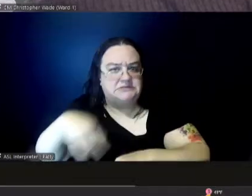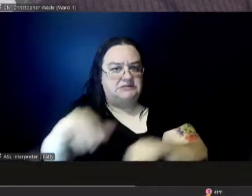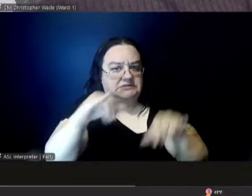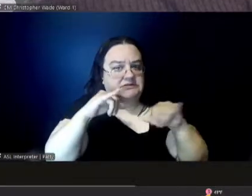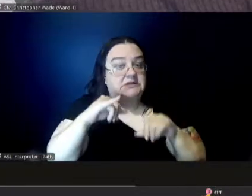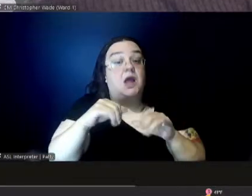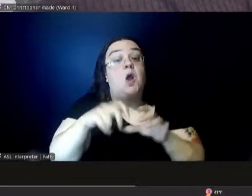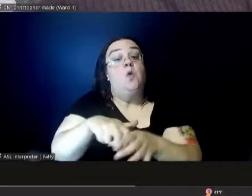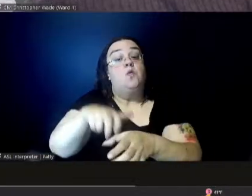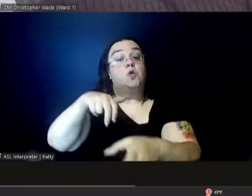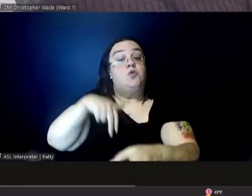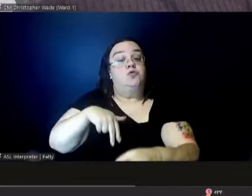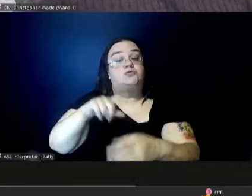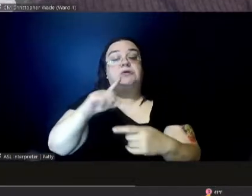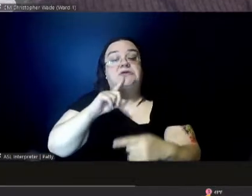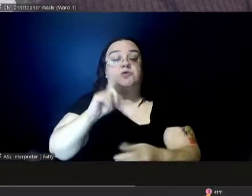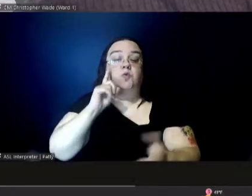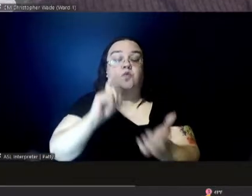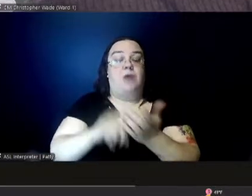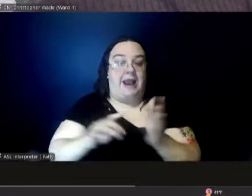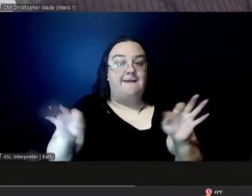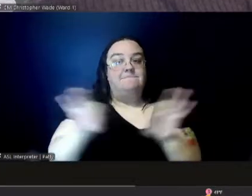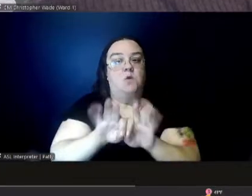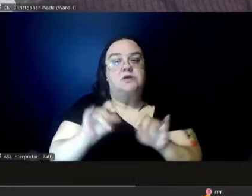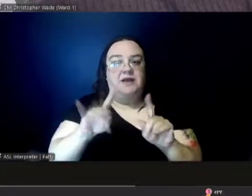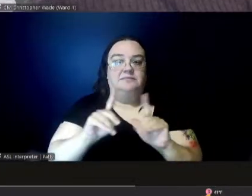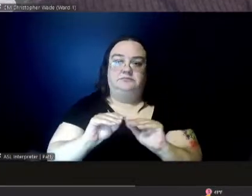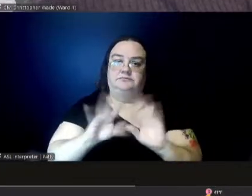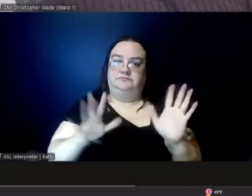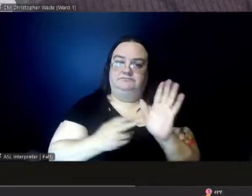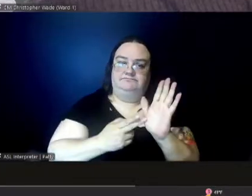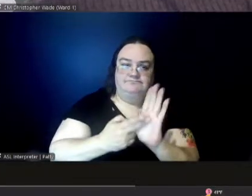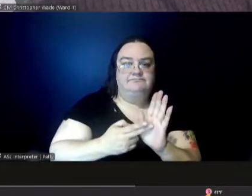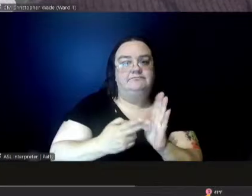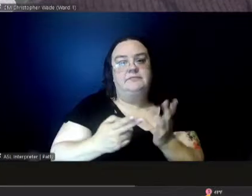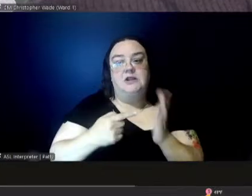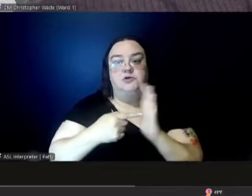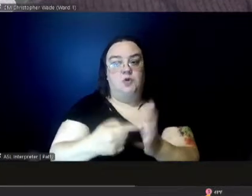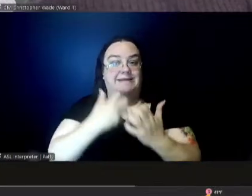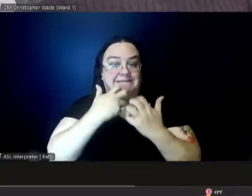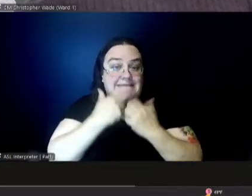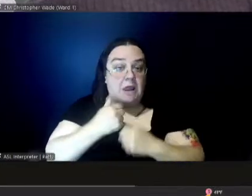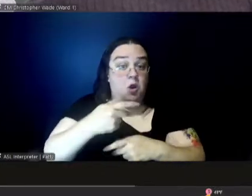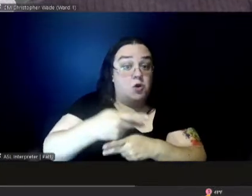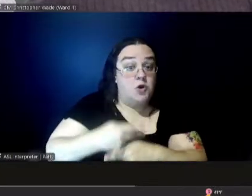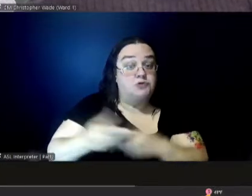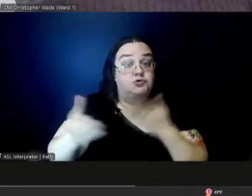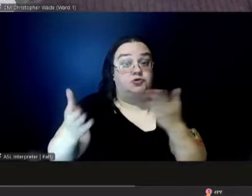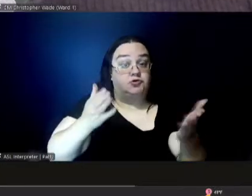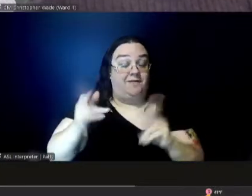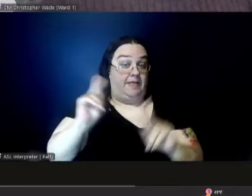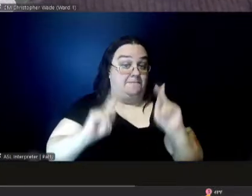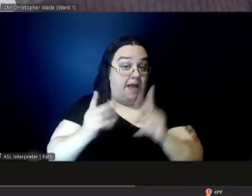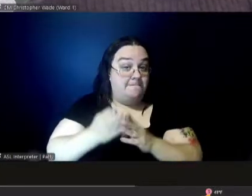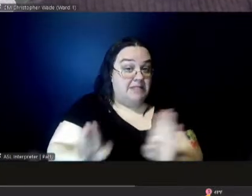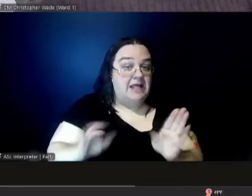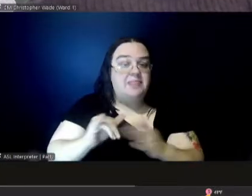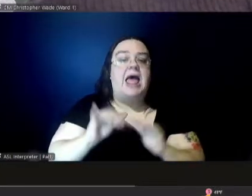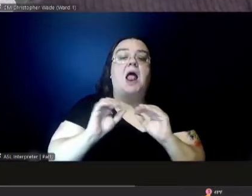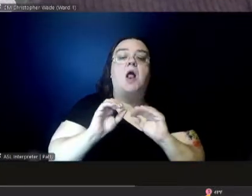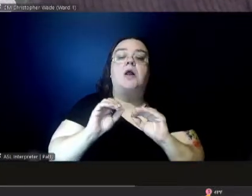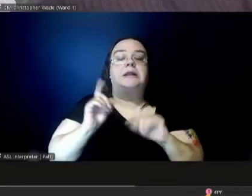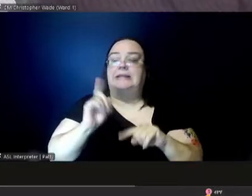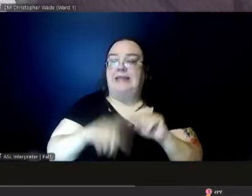recusal is about recognizing the importance of transparency and showing care and caution in service to the public, that no shadows can be cast